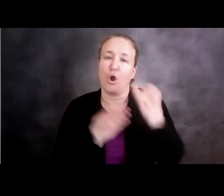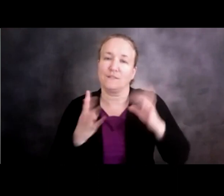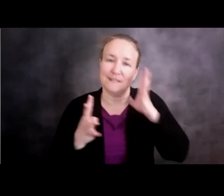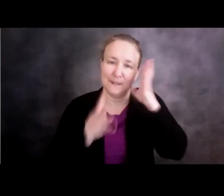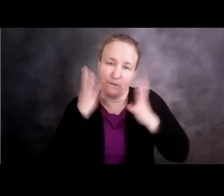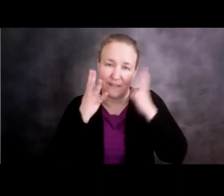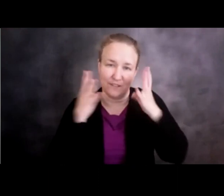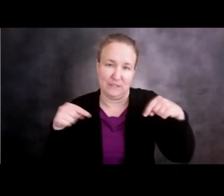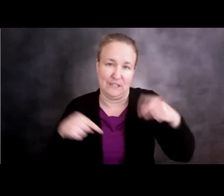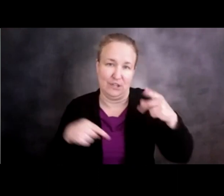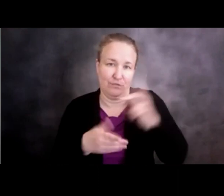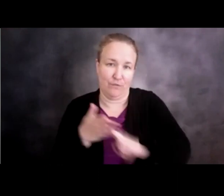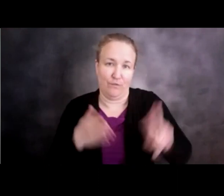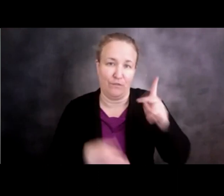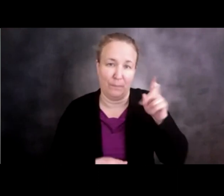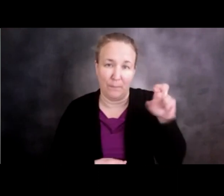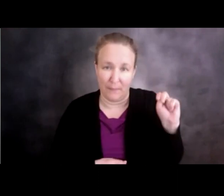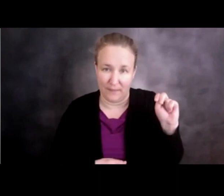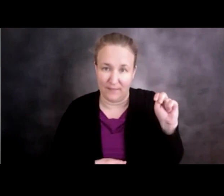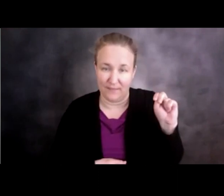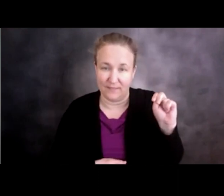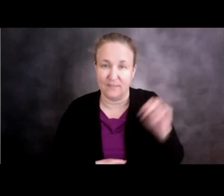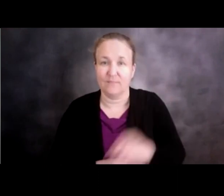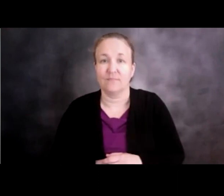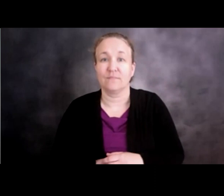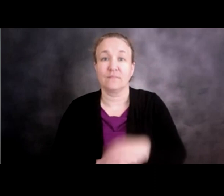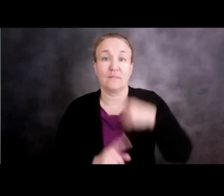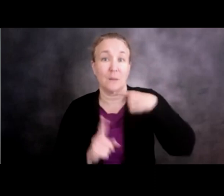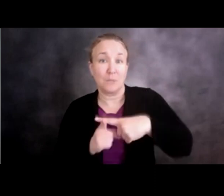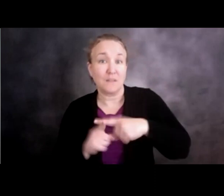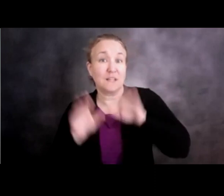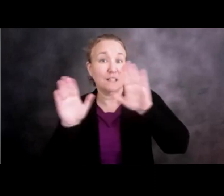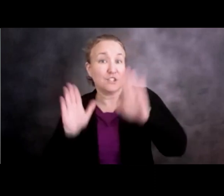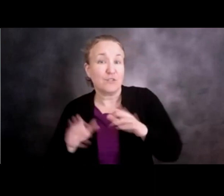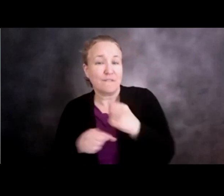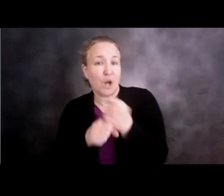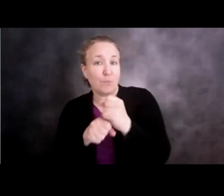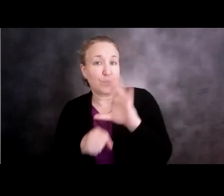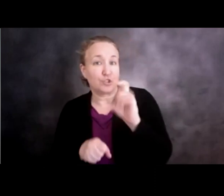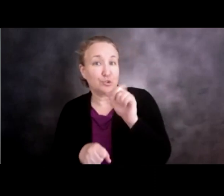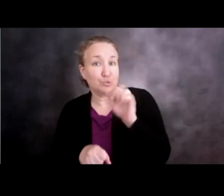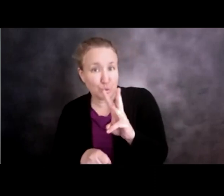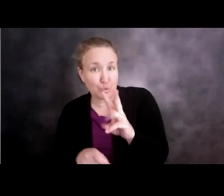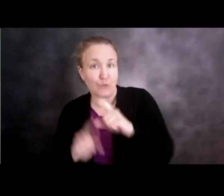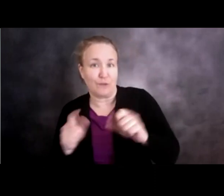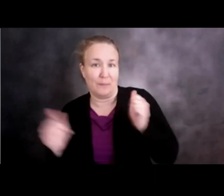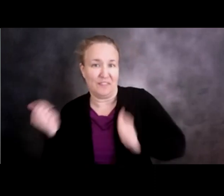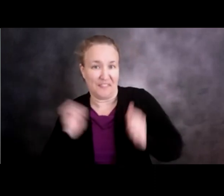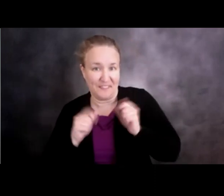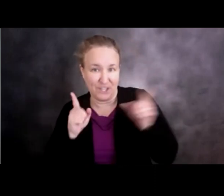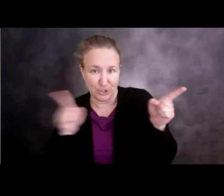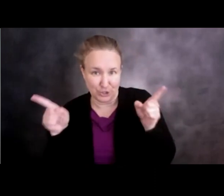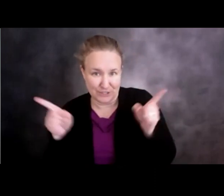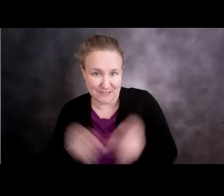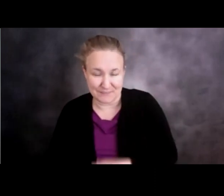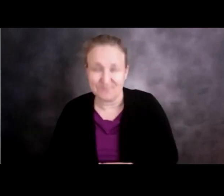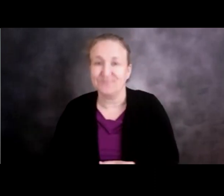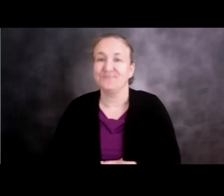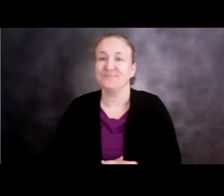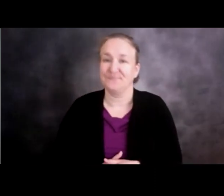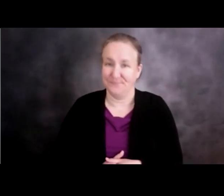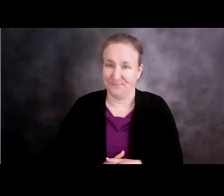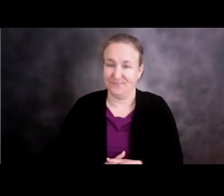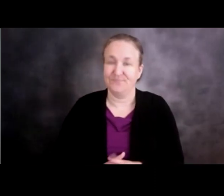Penn, and along with the terrific production crews at the Annenberg's Prince Theater and at the Wolf Humanities Center, who are making